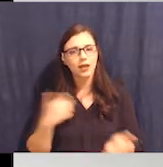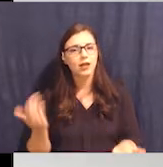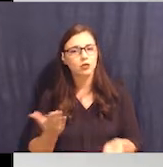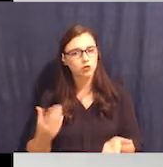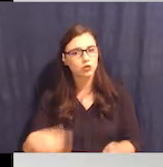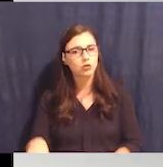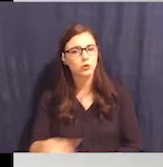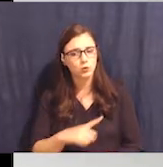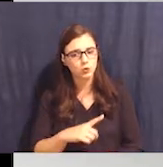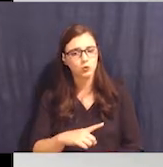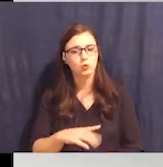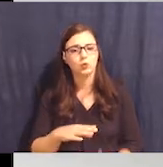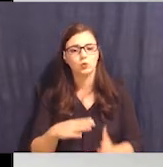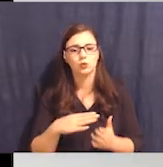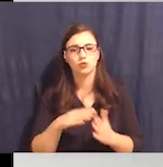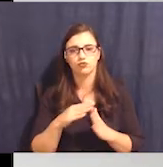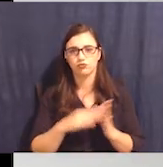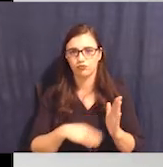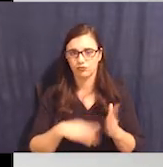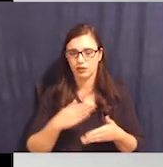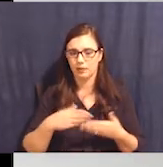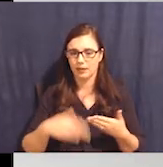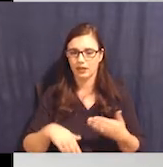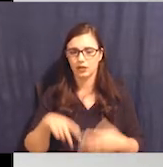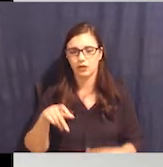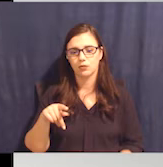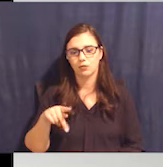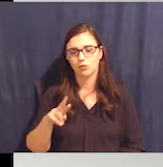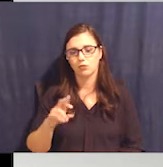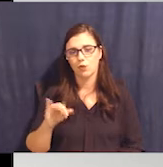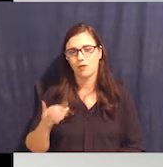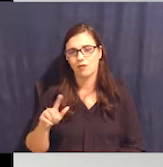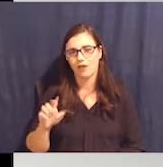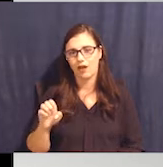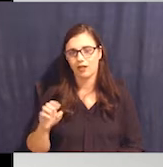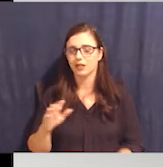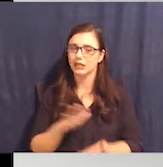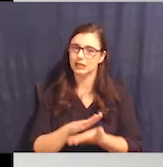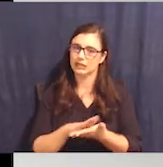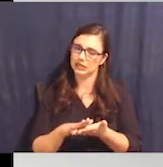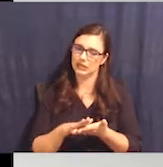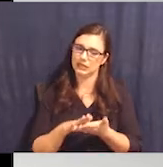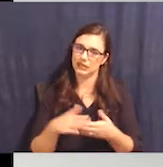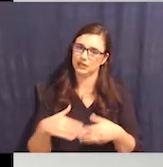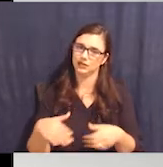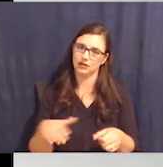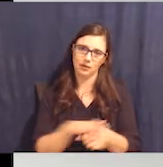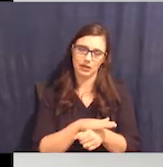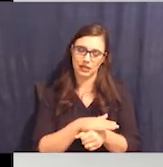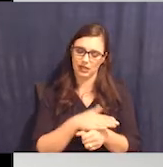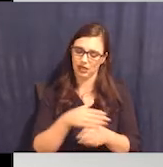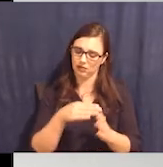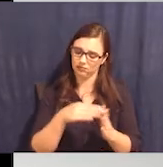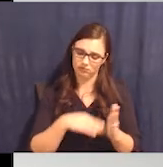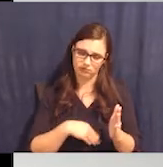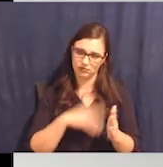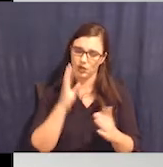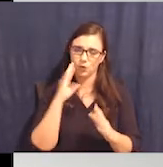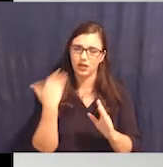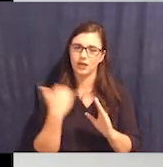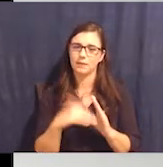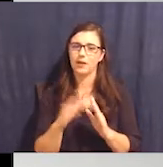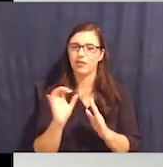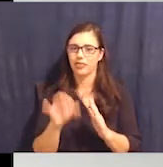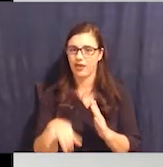and I would encourage you to complete this profile piece, neatly, completely. And again,